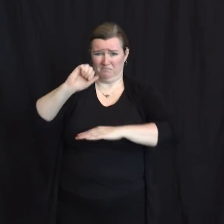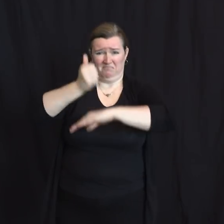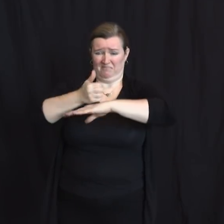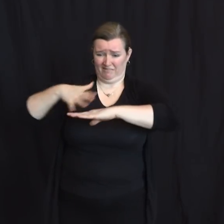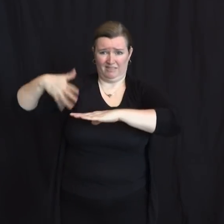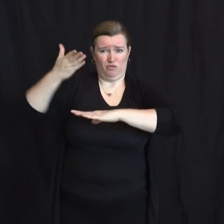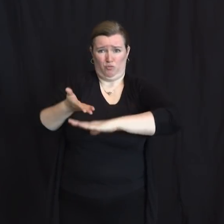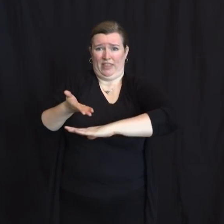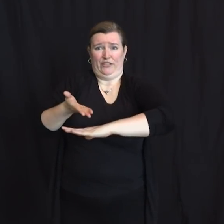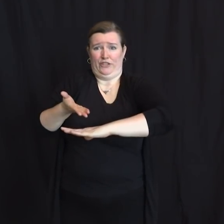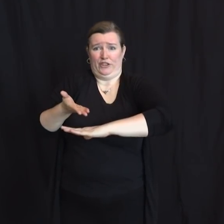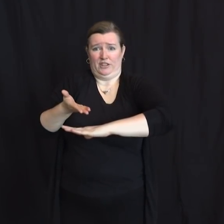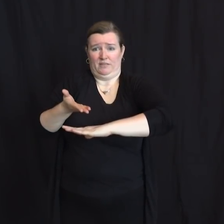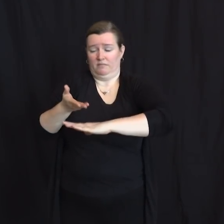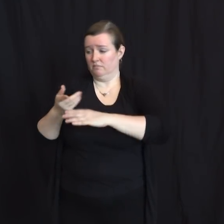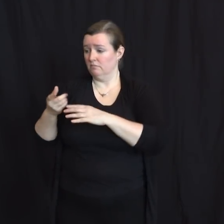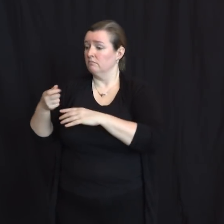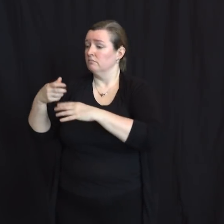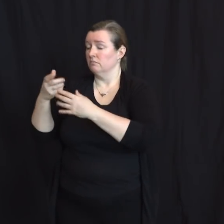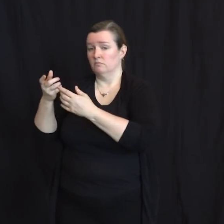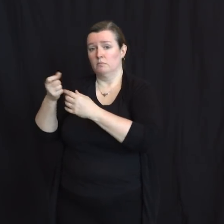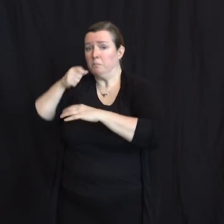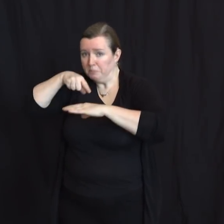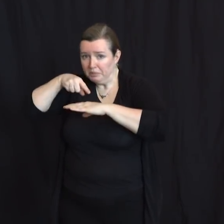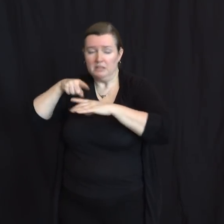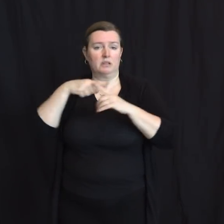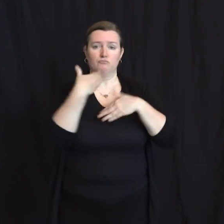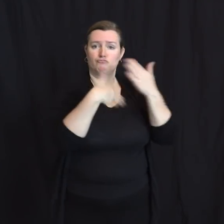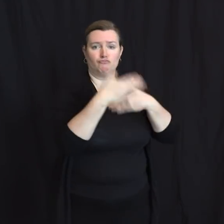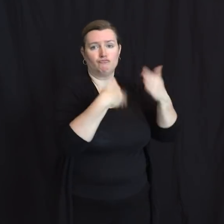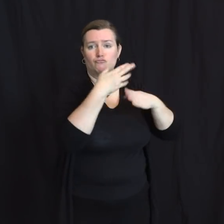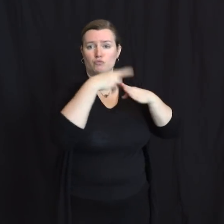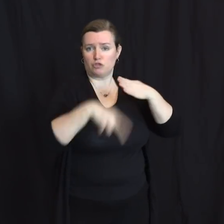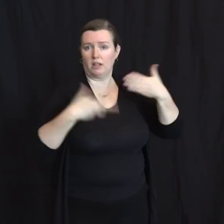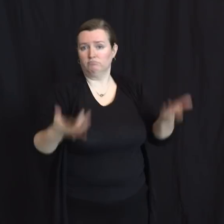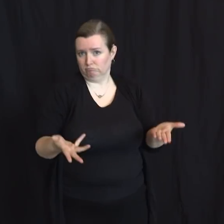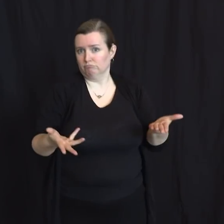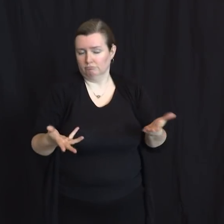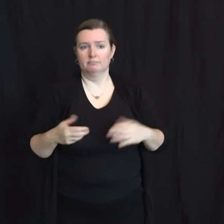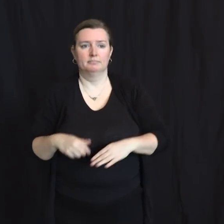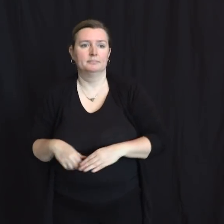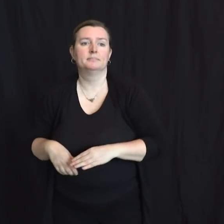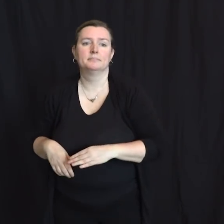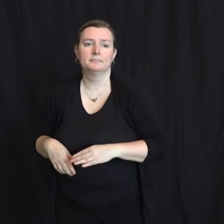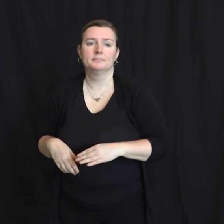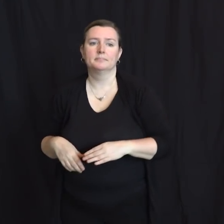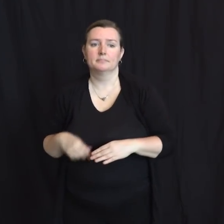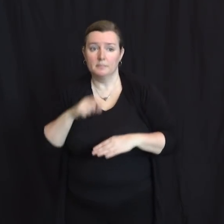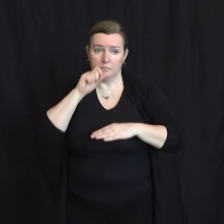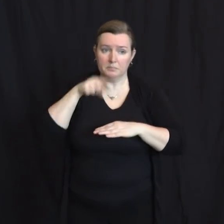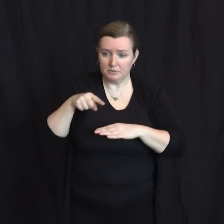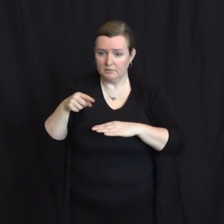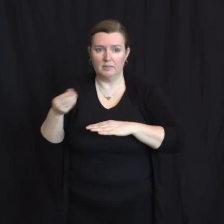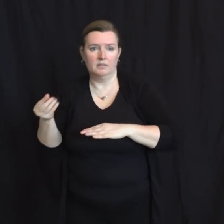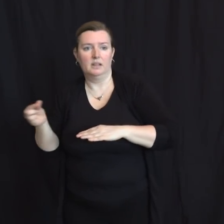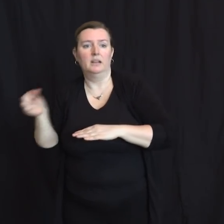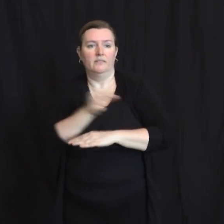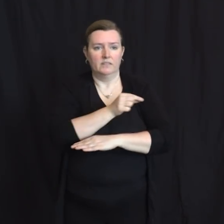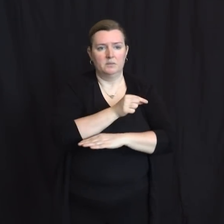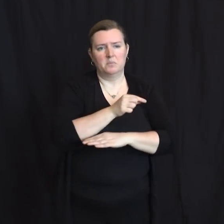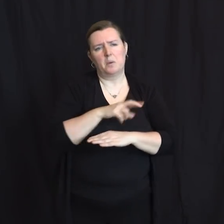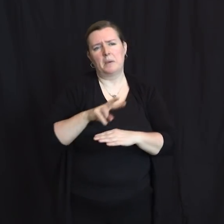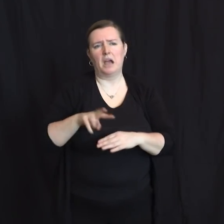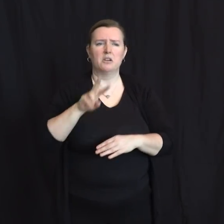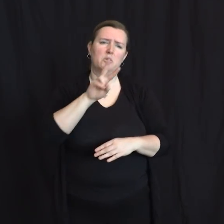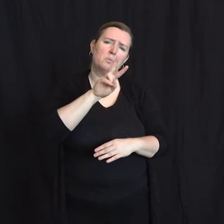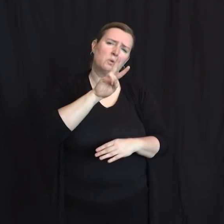application. And one more, the saliva test, again, for folks watching, turnaround till you know whether you're positive or not is how long? 24 to 48 hours. And